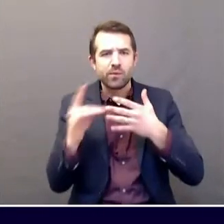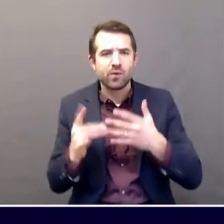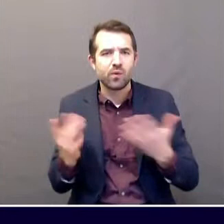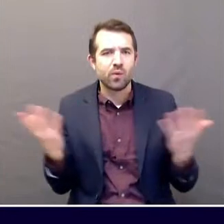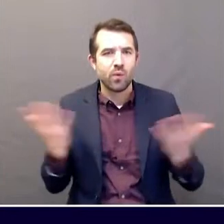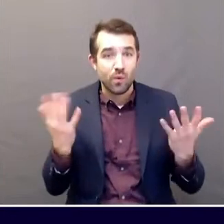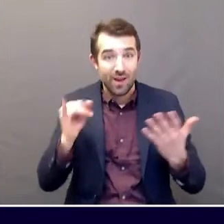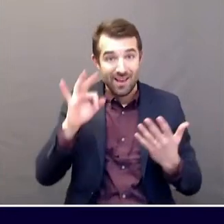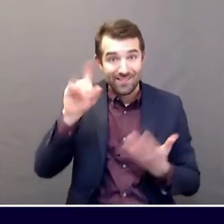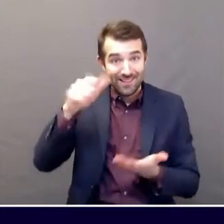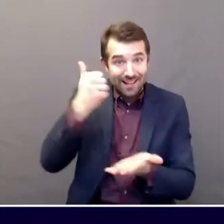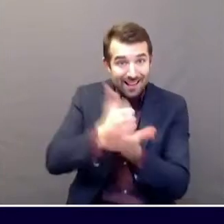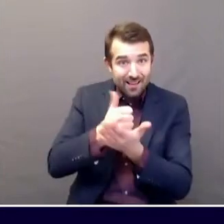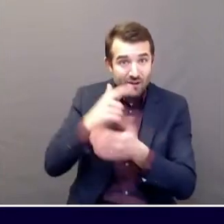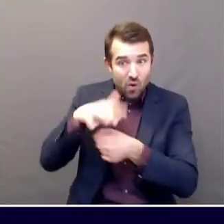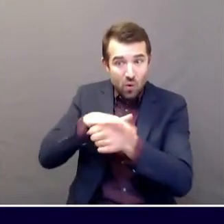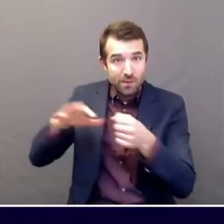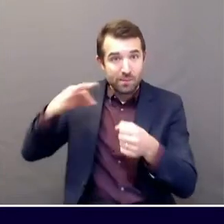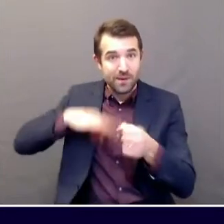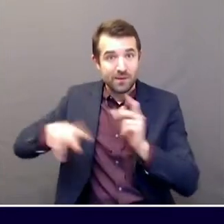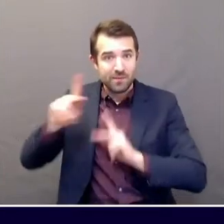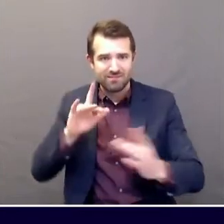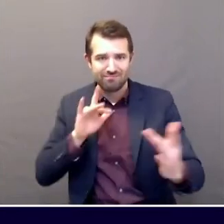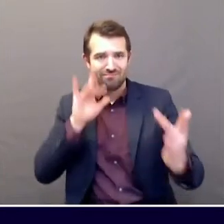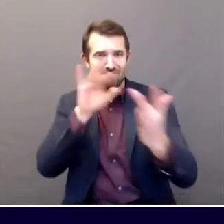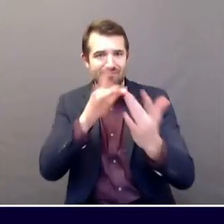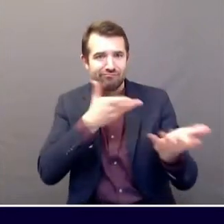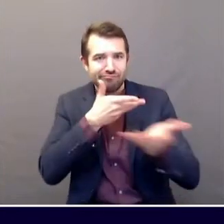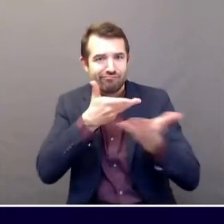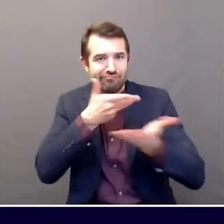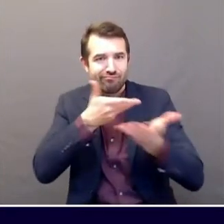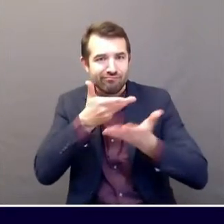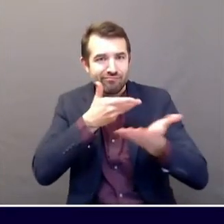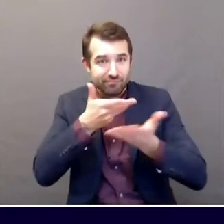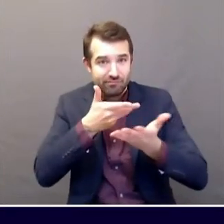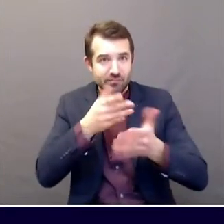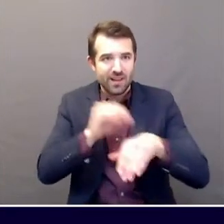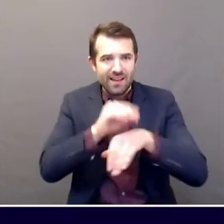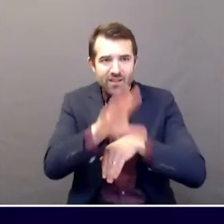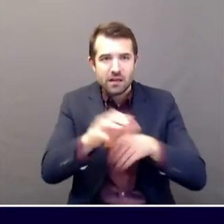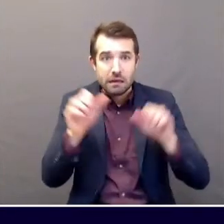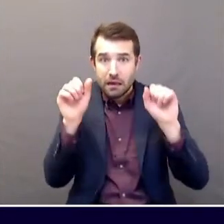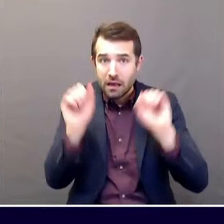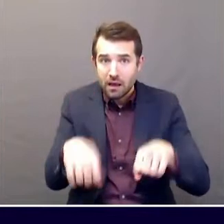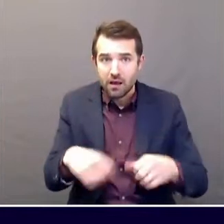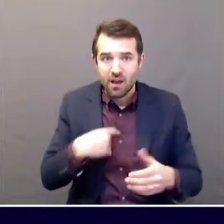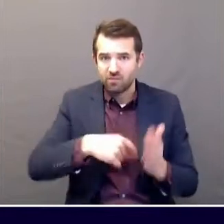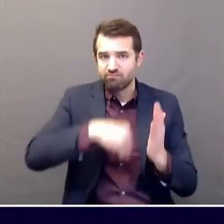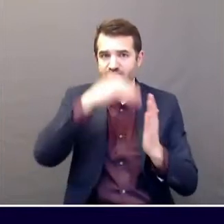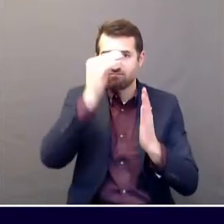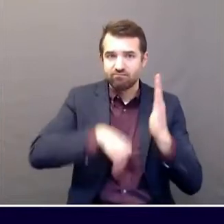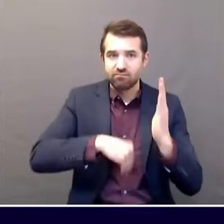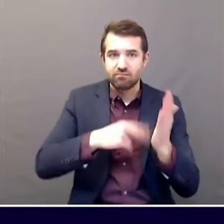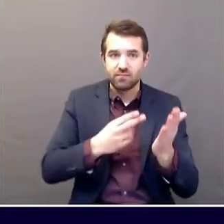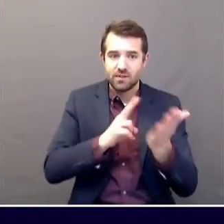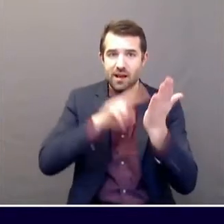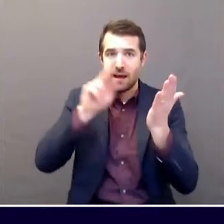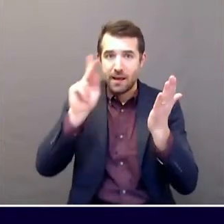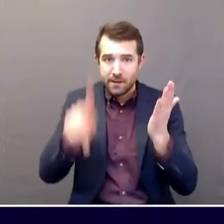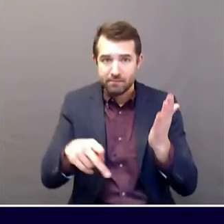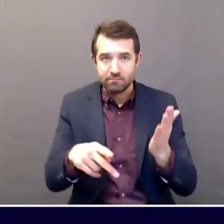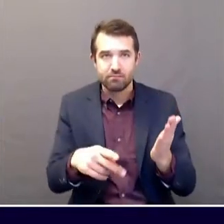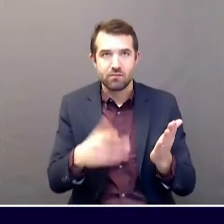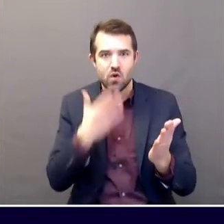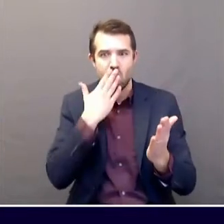the difficult health insurance environment, and consider applying for better health insurance. It's important that we all have the